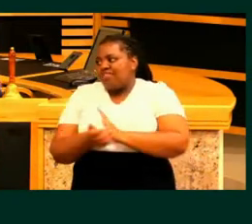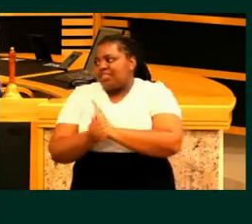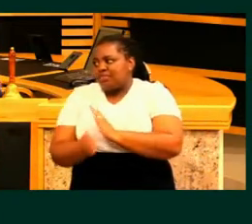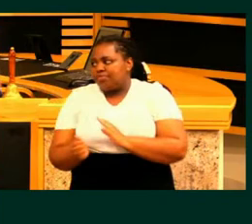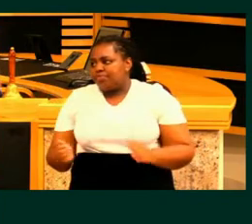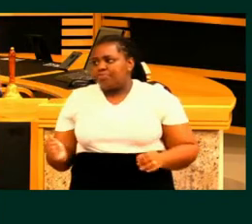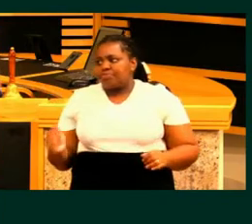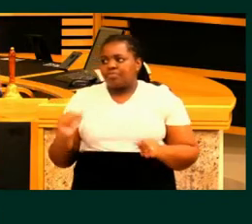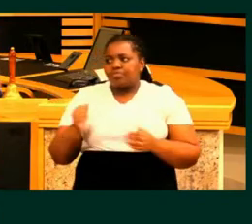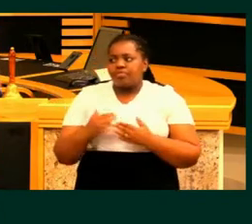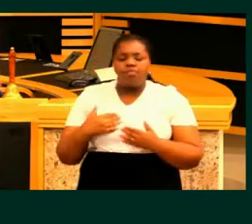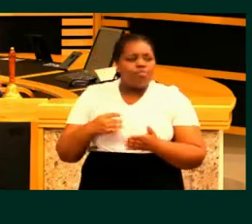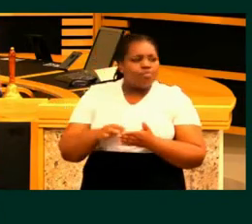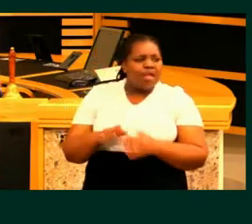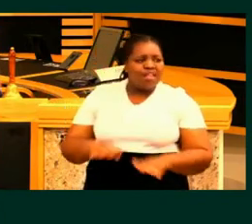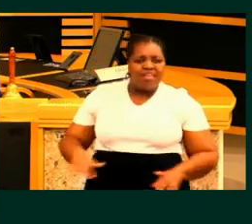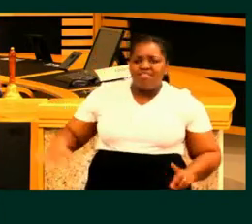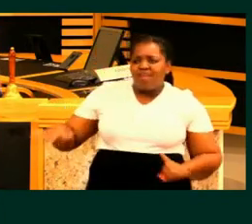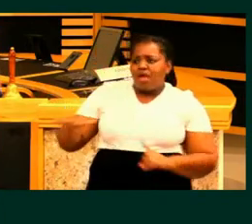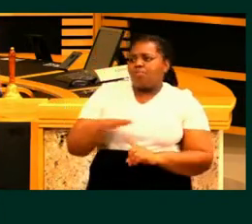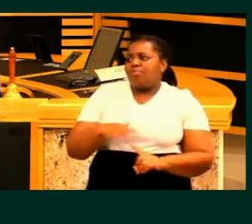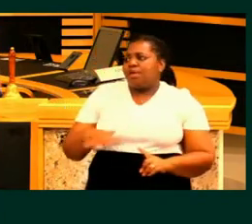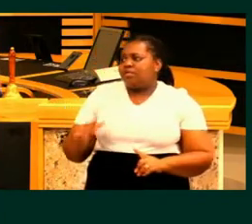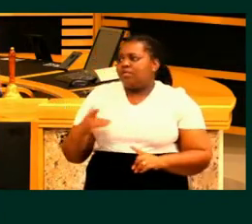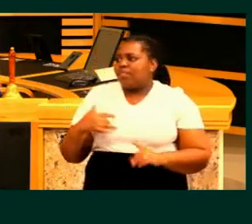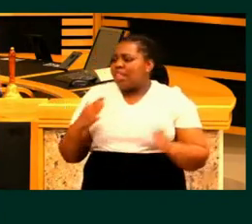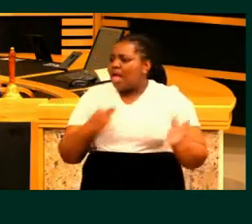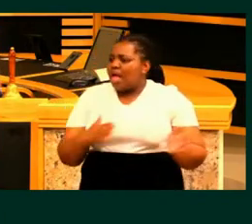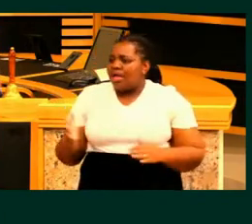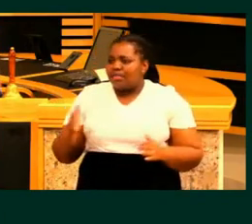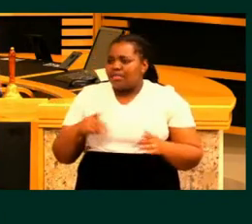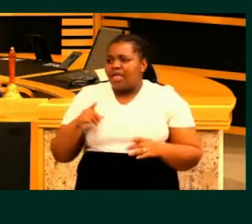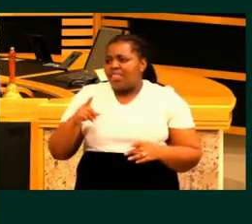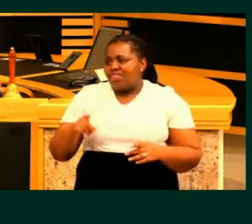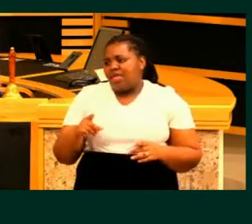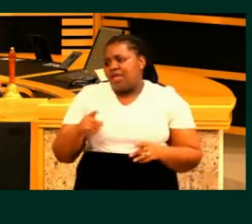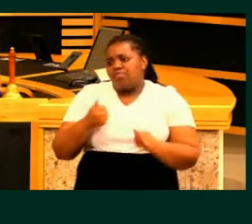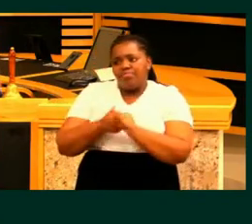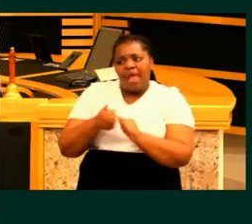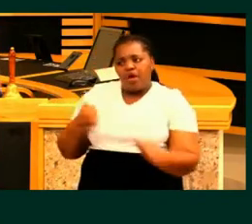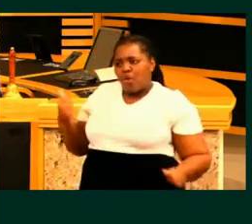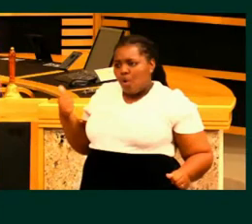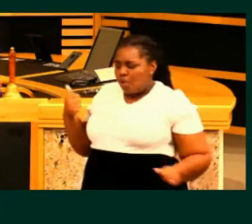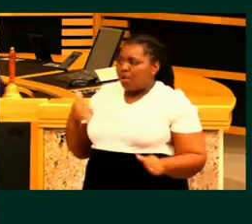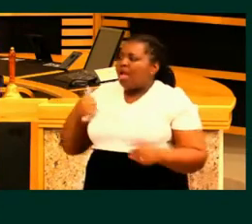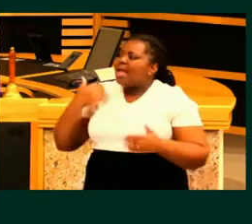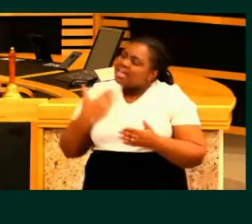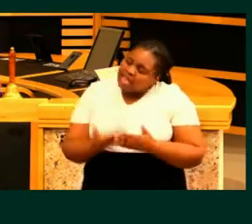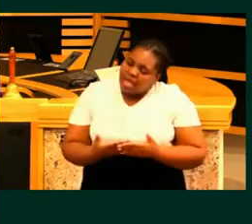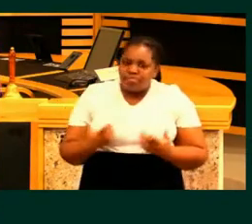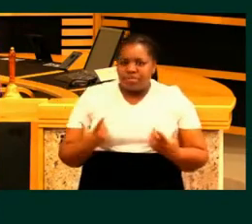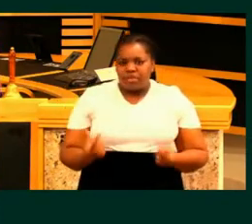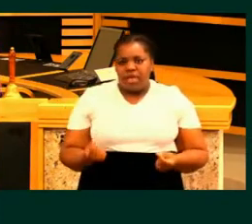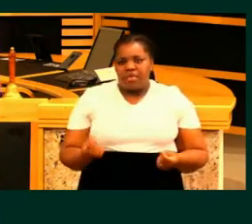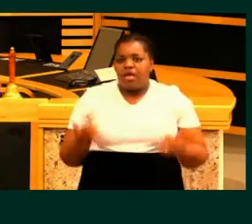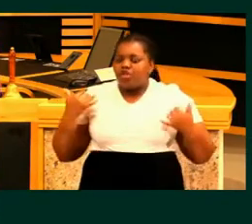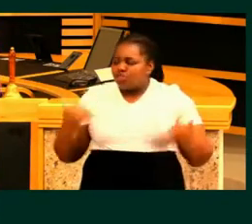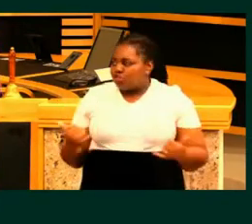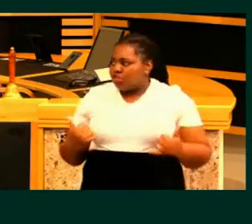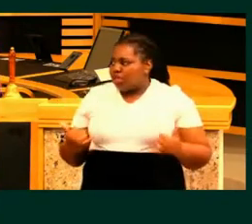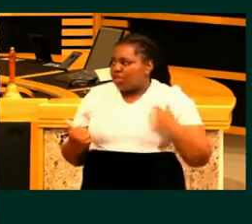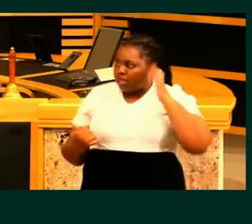up our environment let's address the massive Road backlog it can be done so